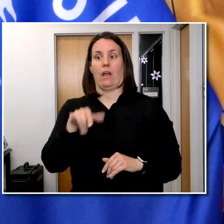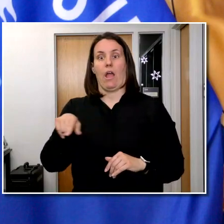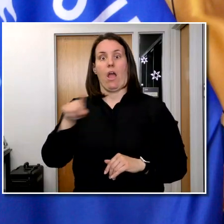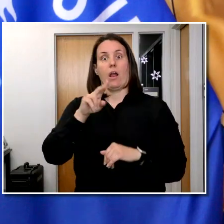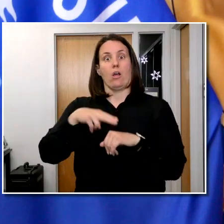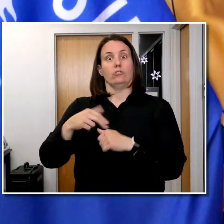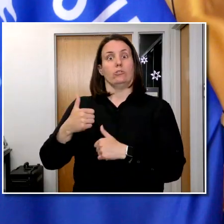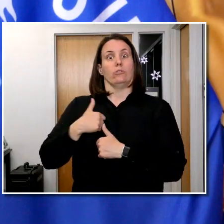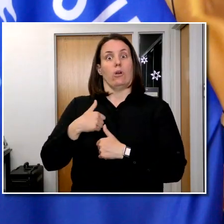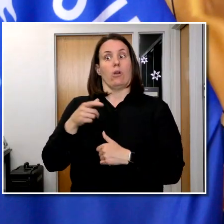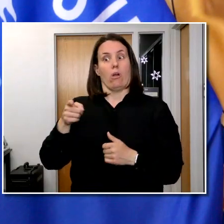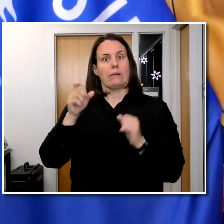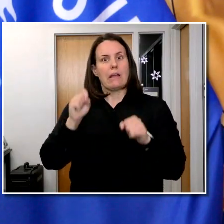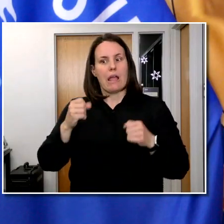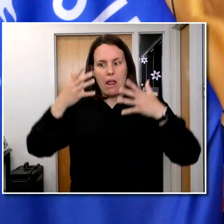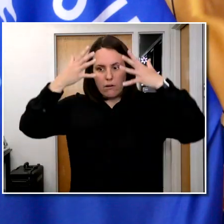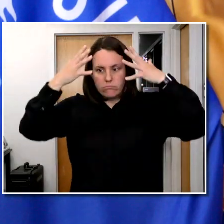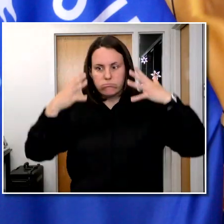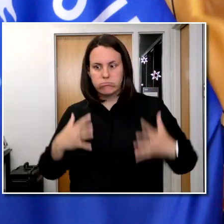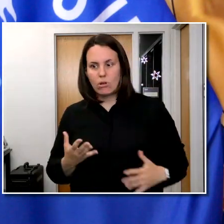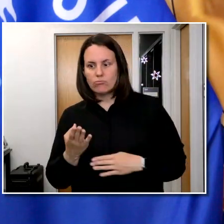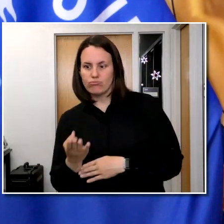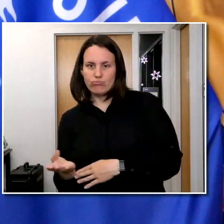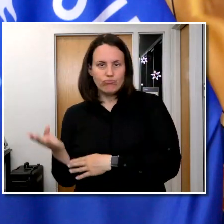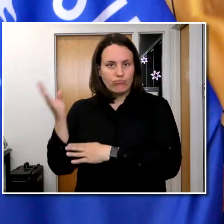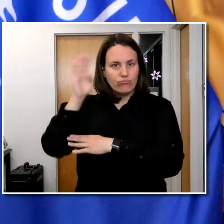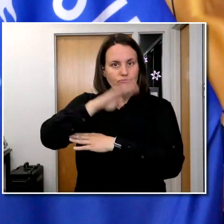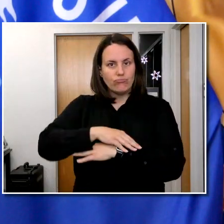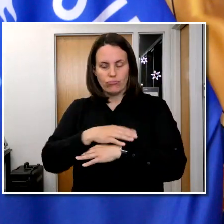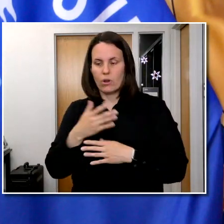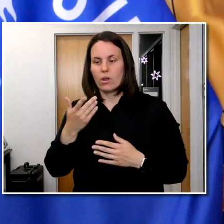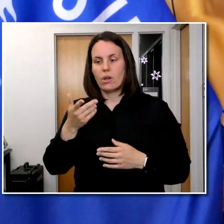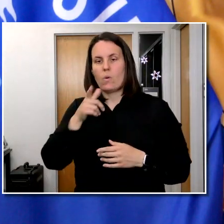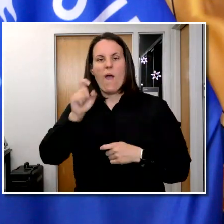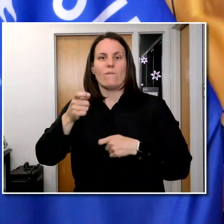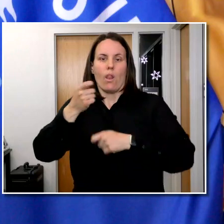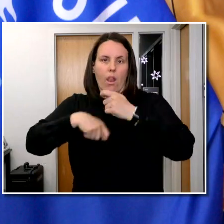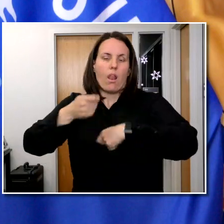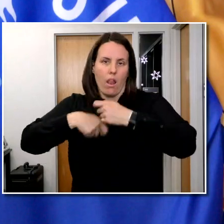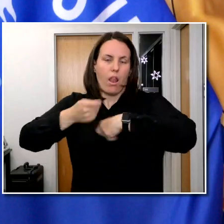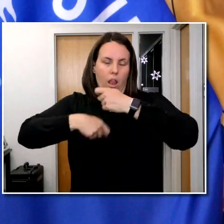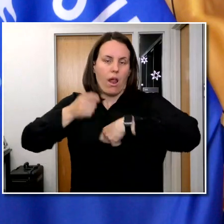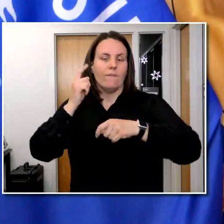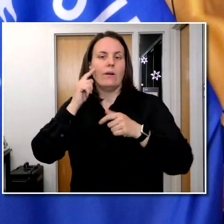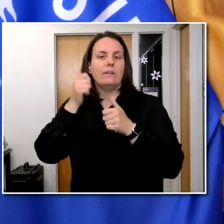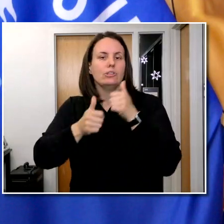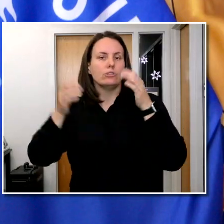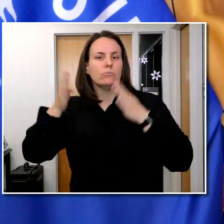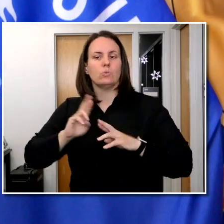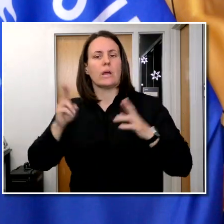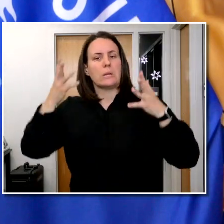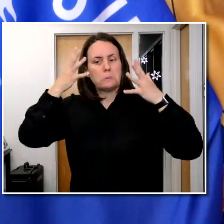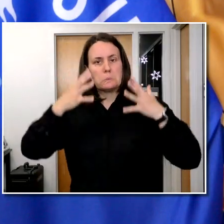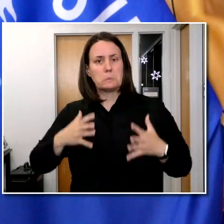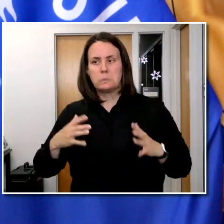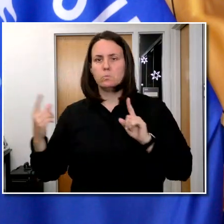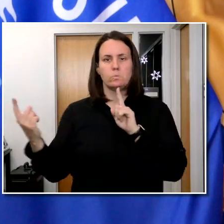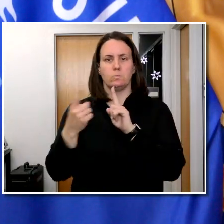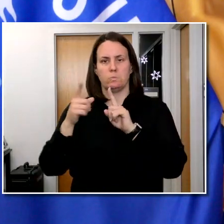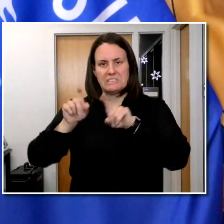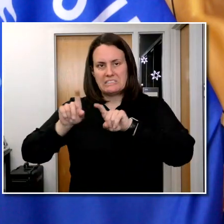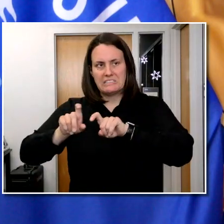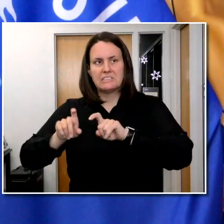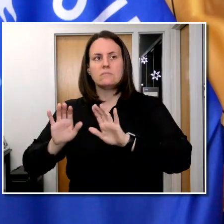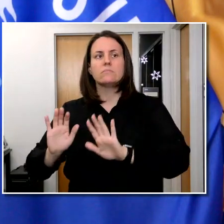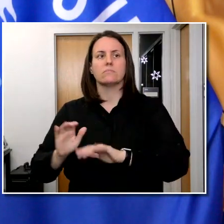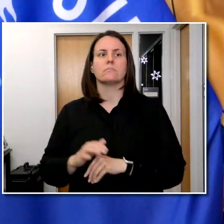But yes, we've got a lot of them coming up. We're getting requests every day from counties all over the state to set up more sites, and I'm really hoping that